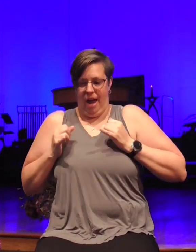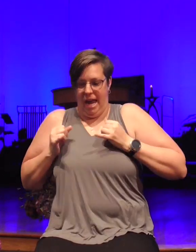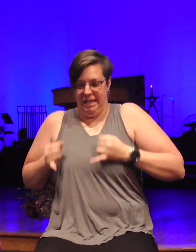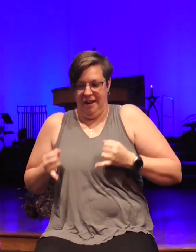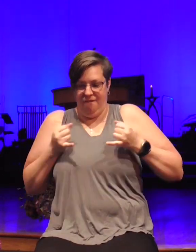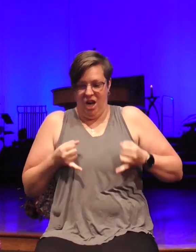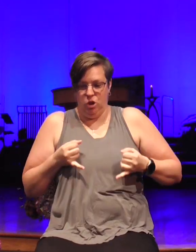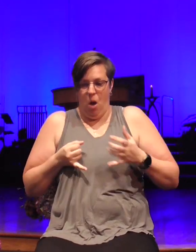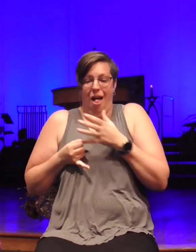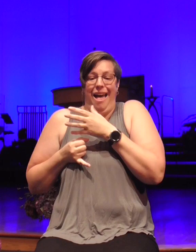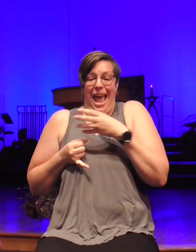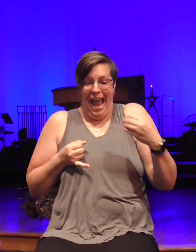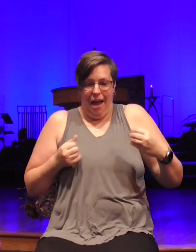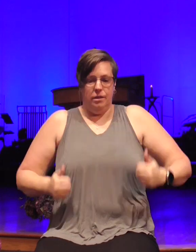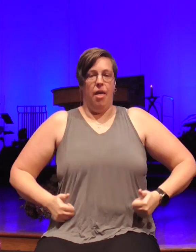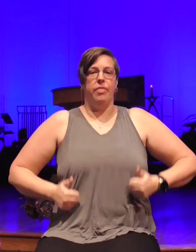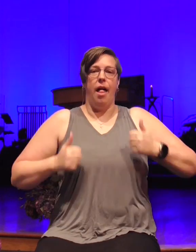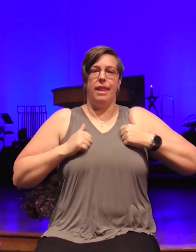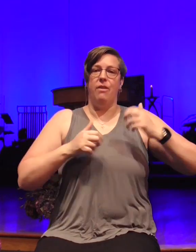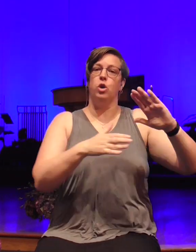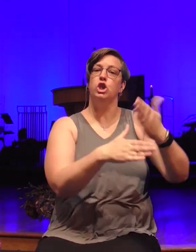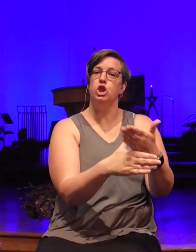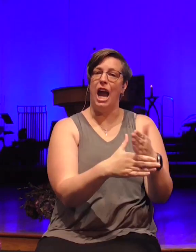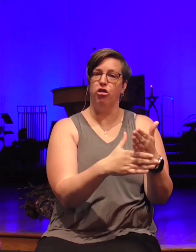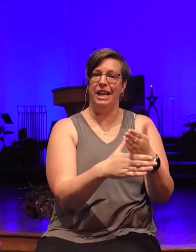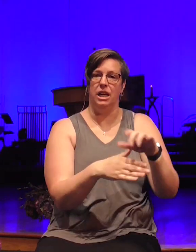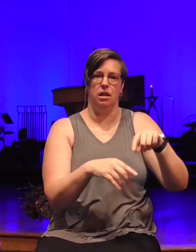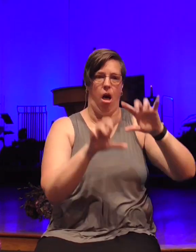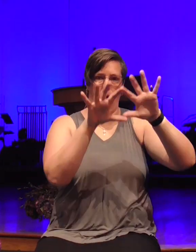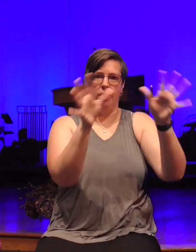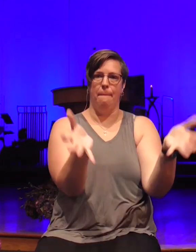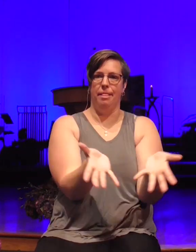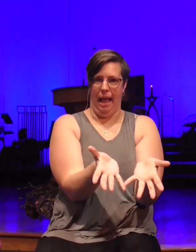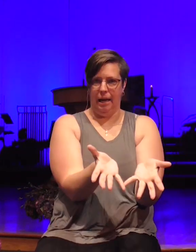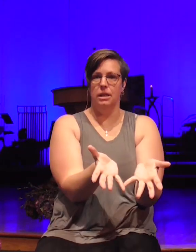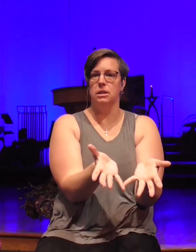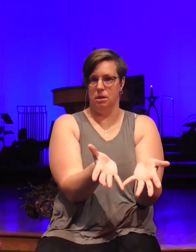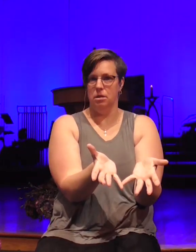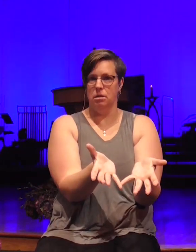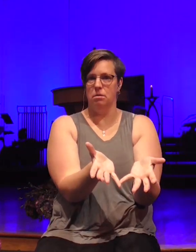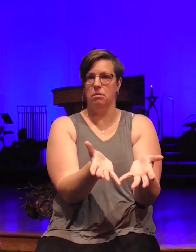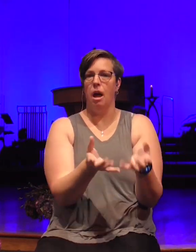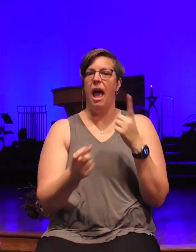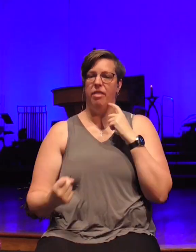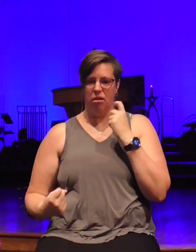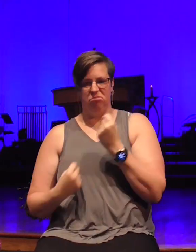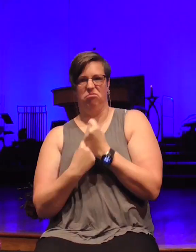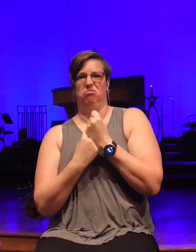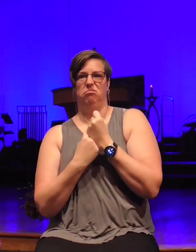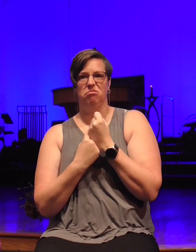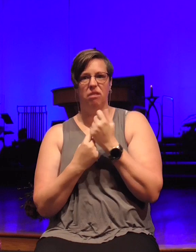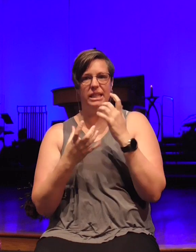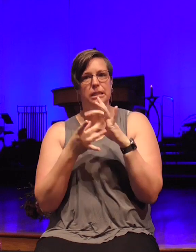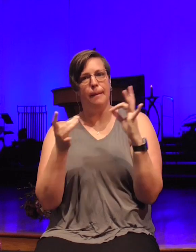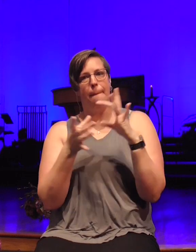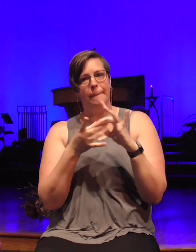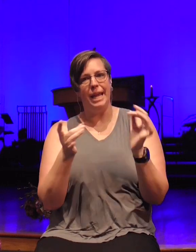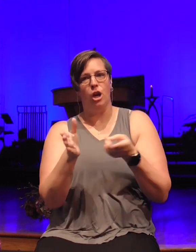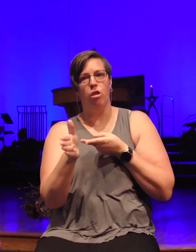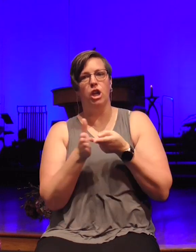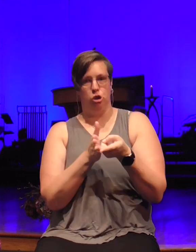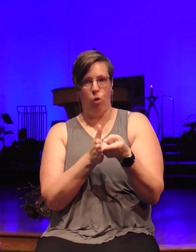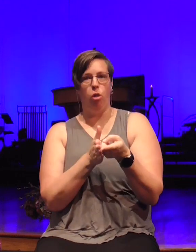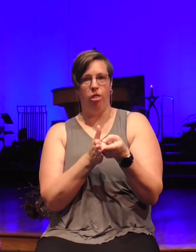the life that we share with other humans on this planet, and stand and speak truth to